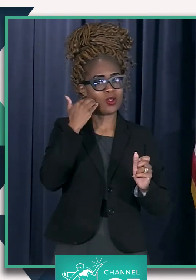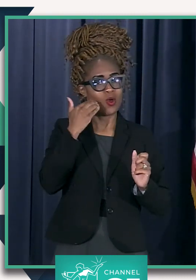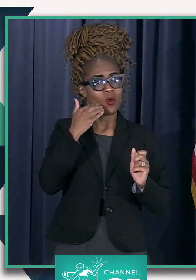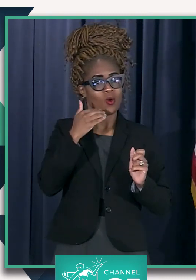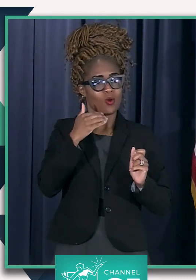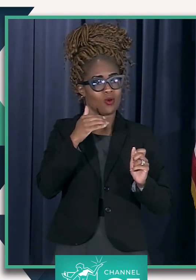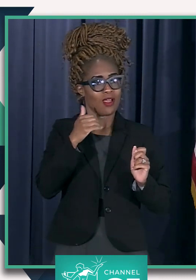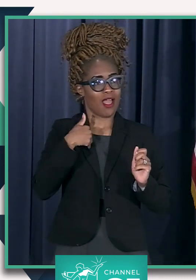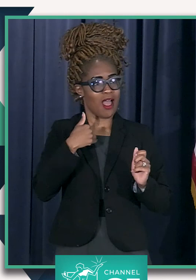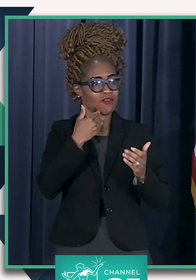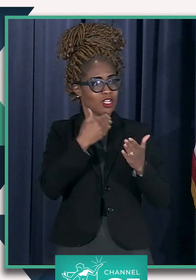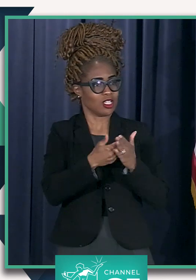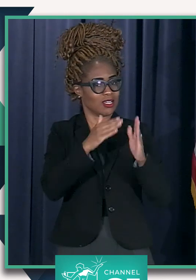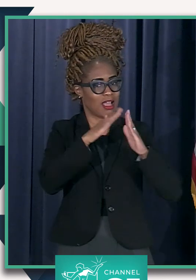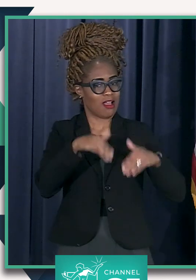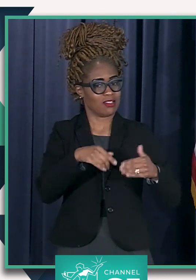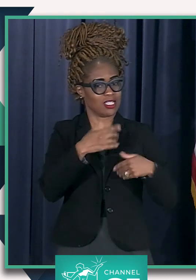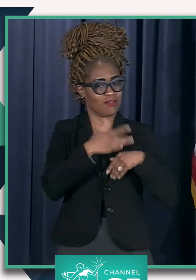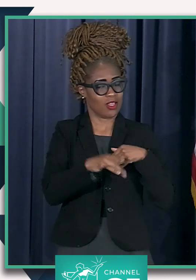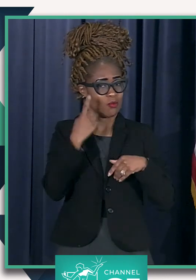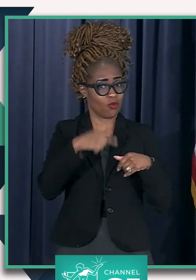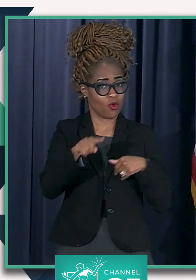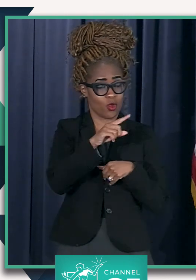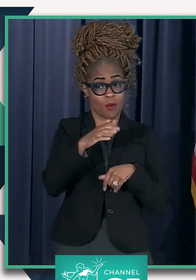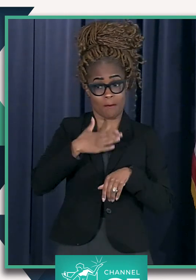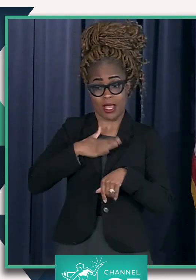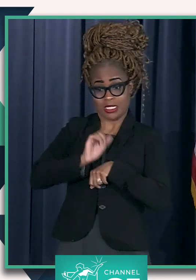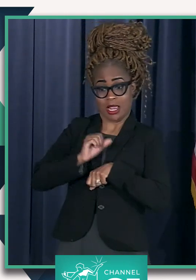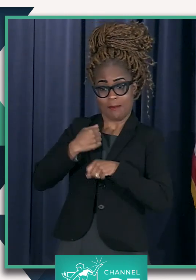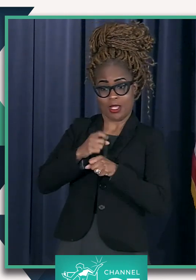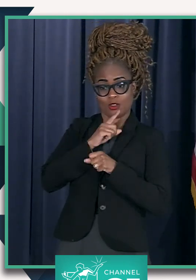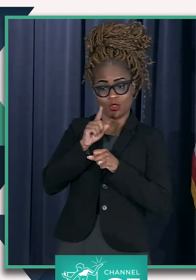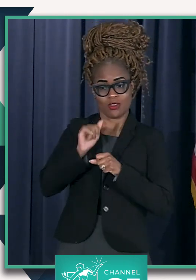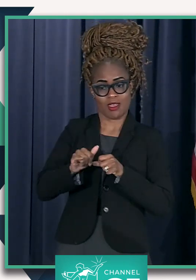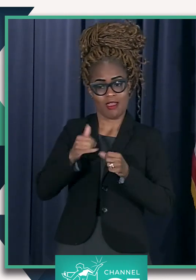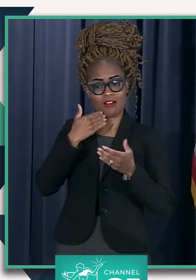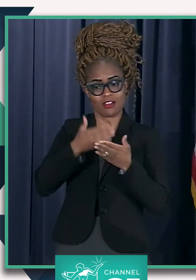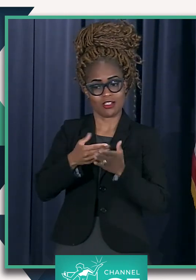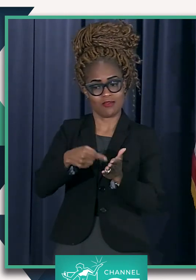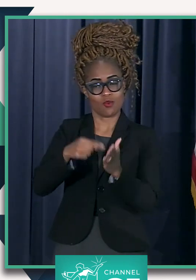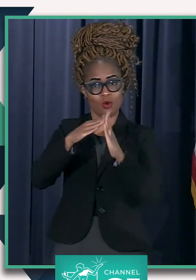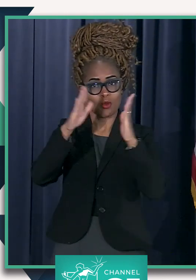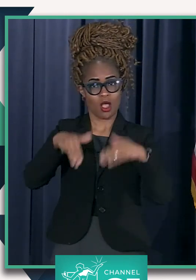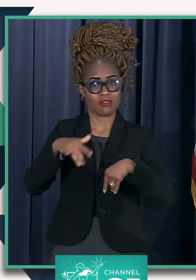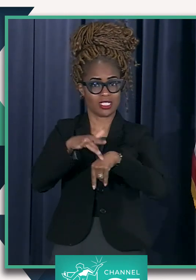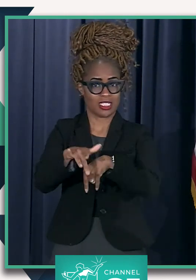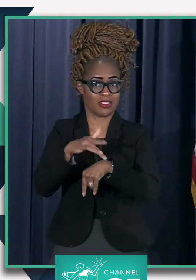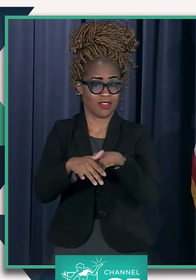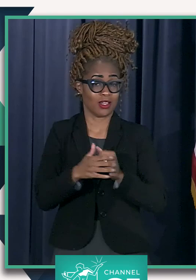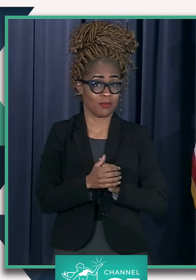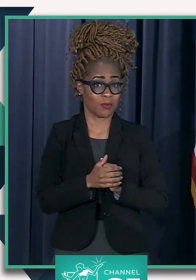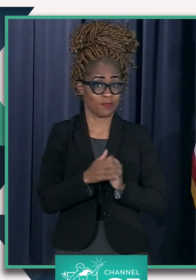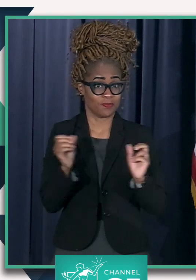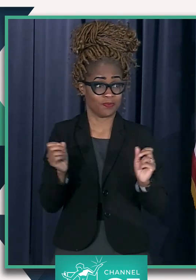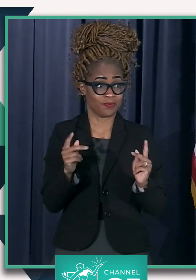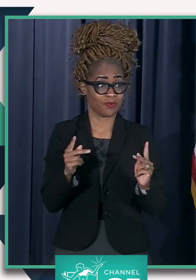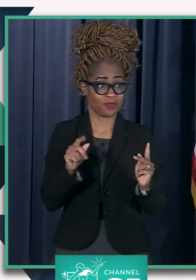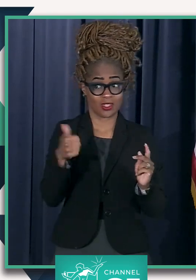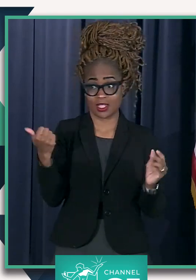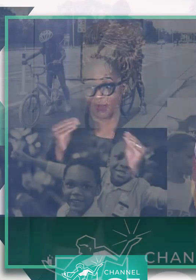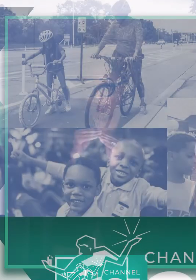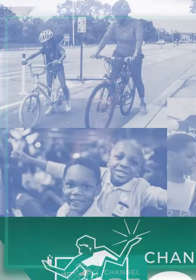and it's my job to make sure it's there, and we're working really hard at it. All right, anything else?